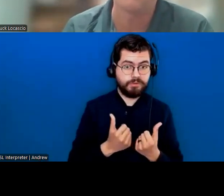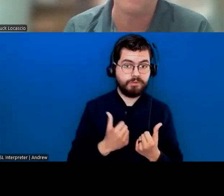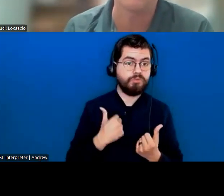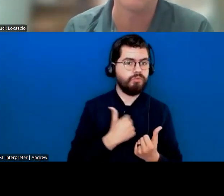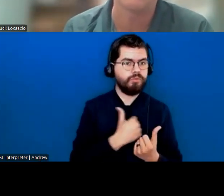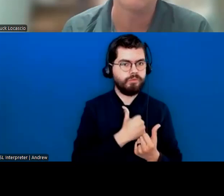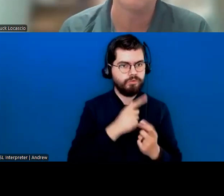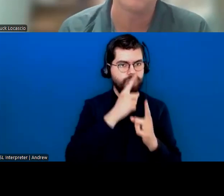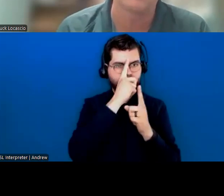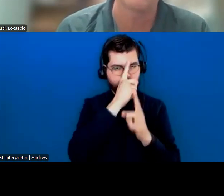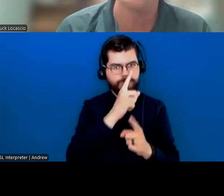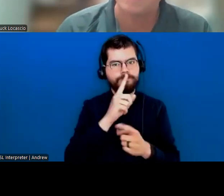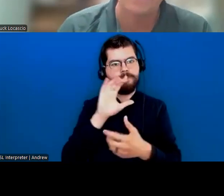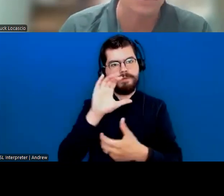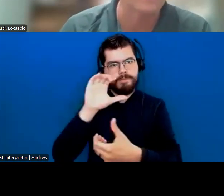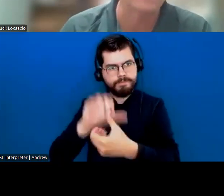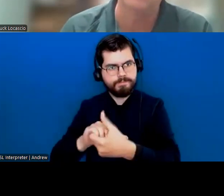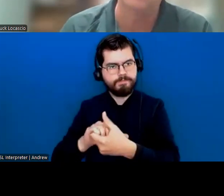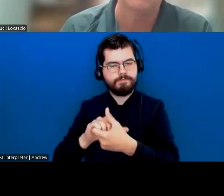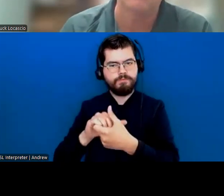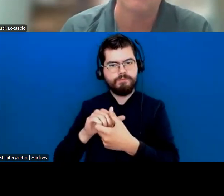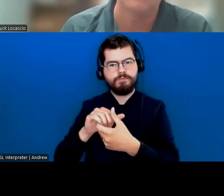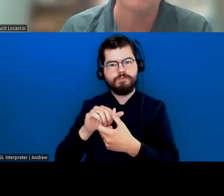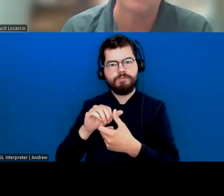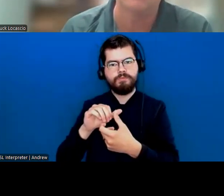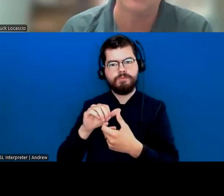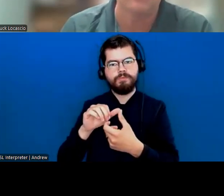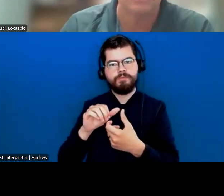with whatever naturally is